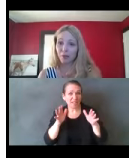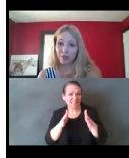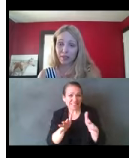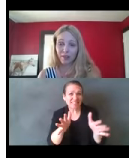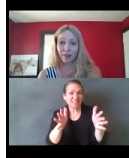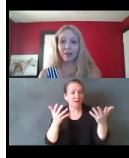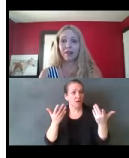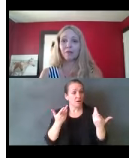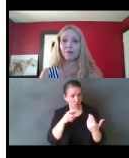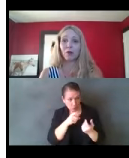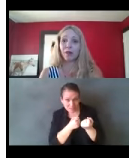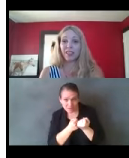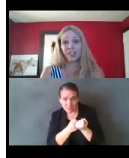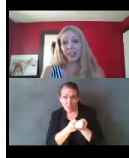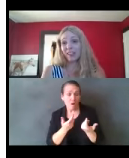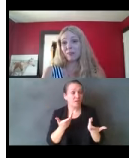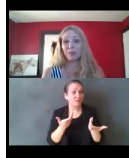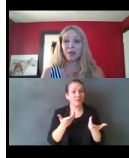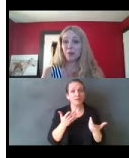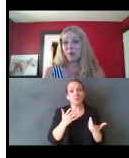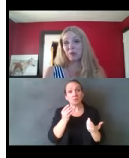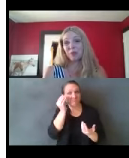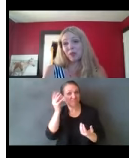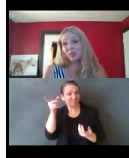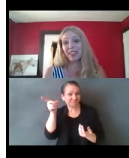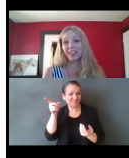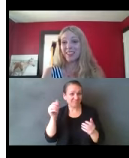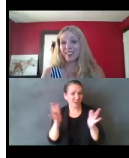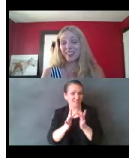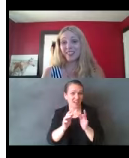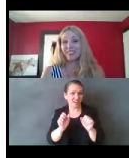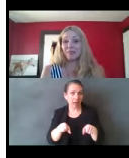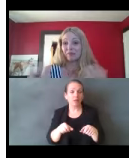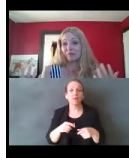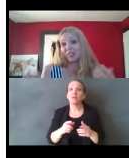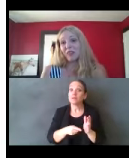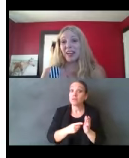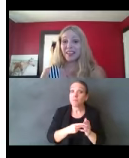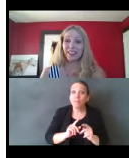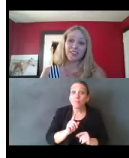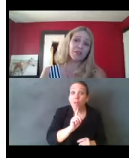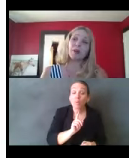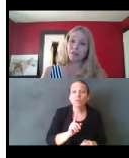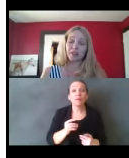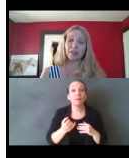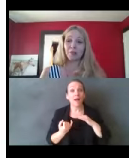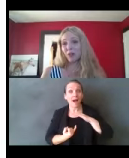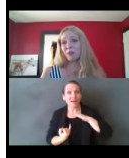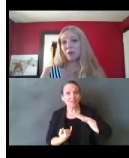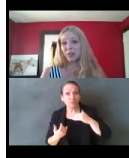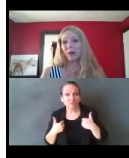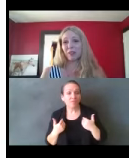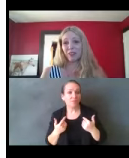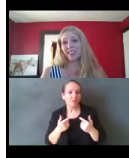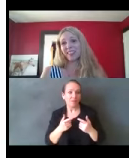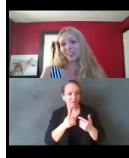line's always there, or educating them. Sometimes when people are lonely and isolated, that can lead to depression. And I'm a little